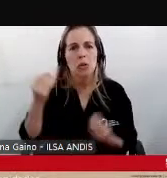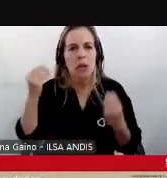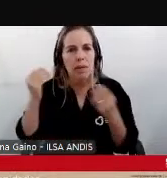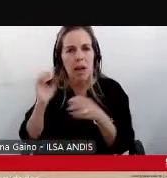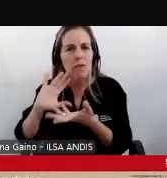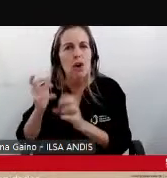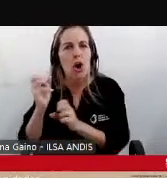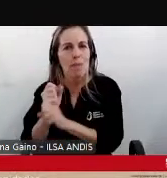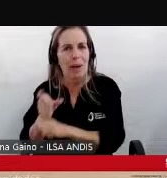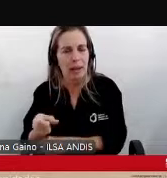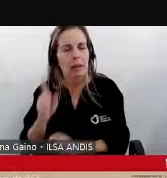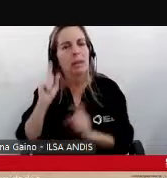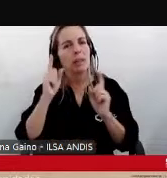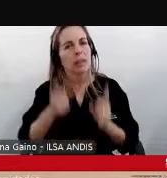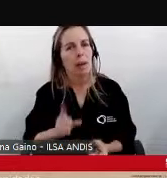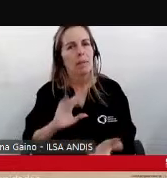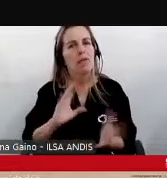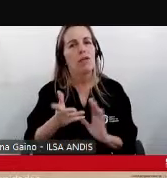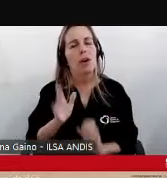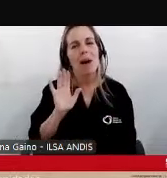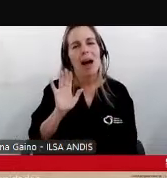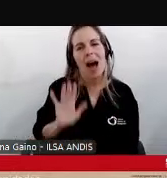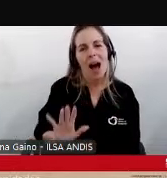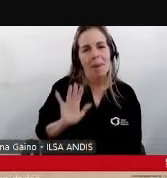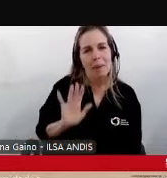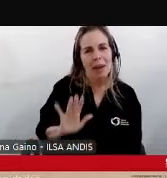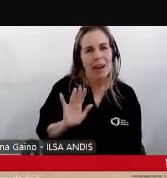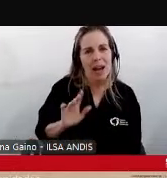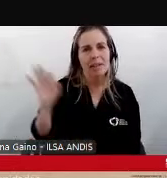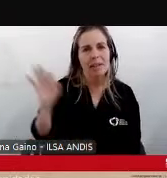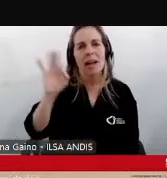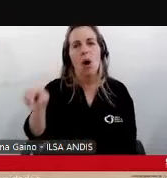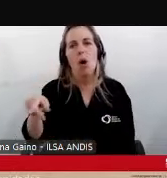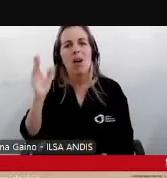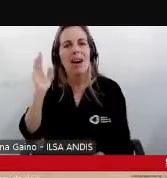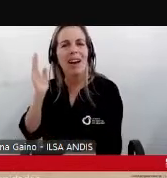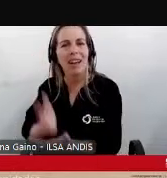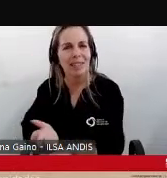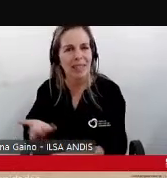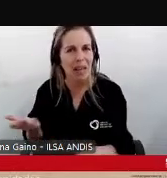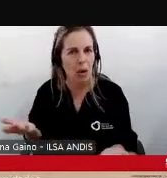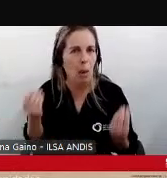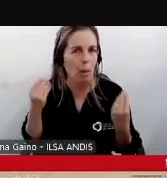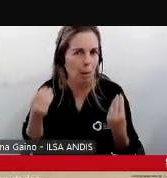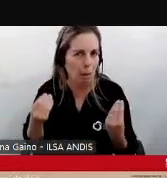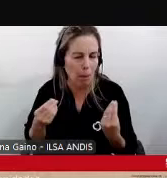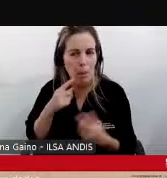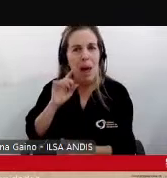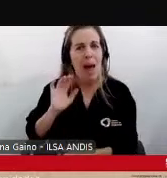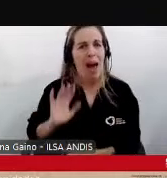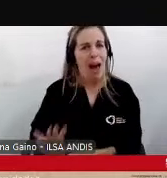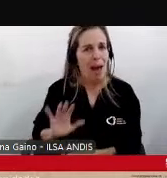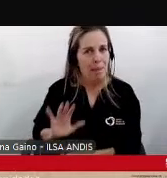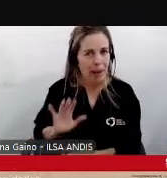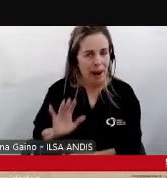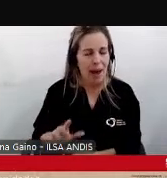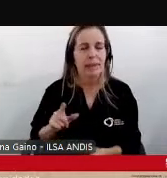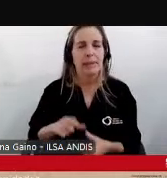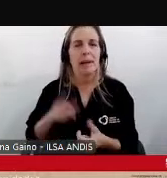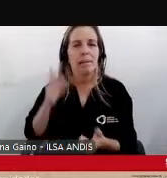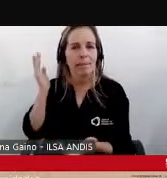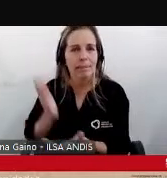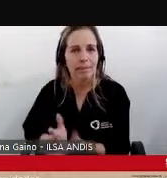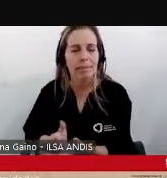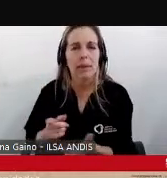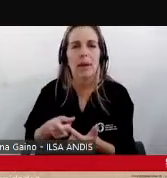wide range of penalties. It can include coercion or threats of coercion, or witnessing coercion imposed on